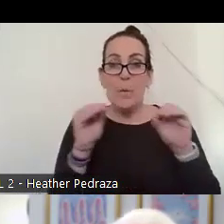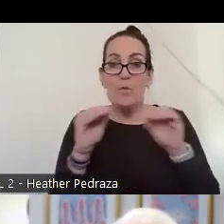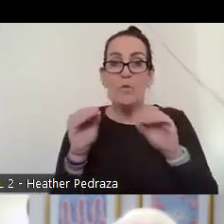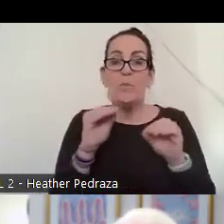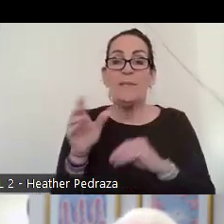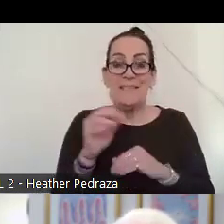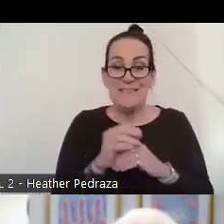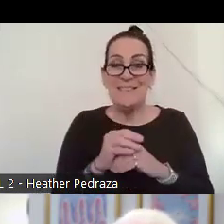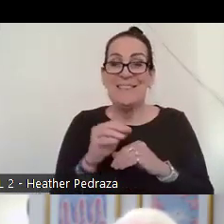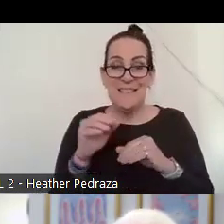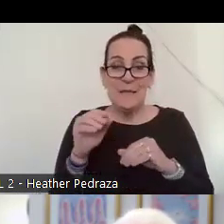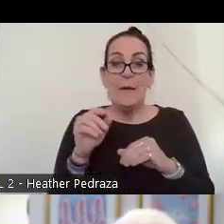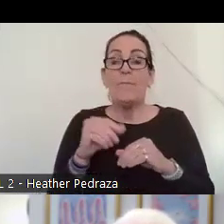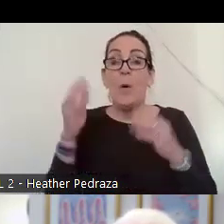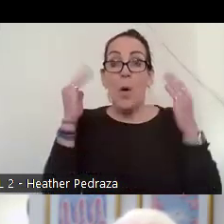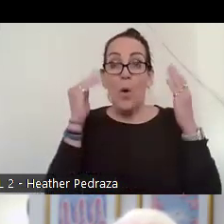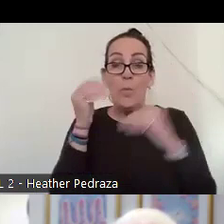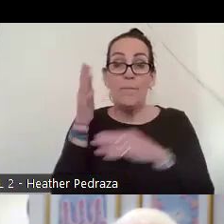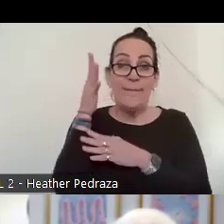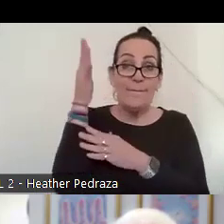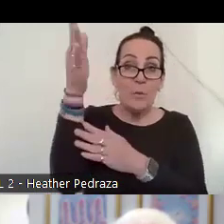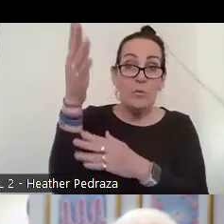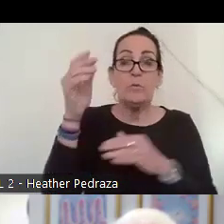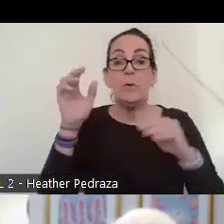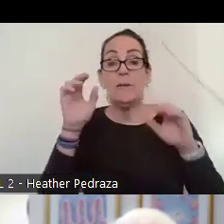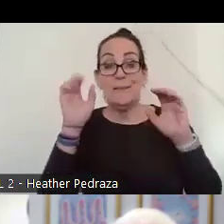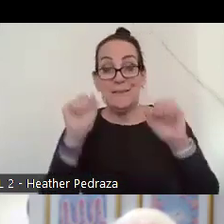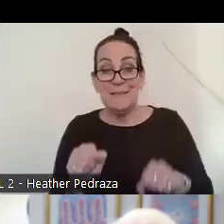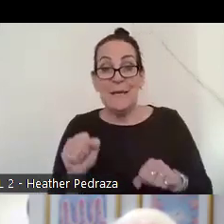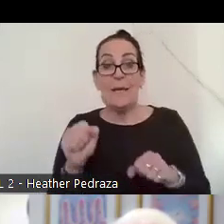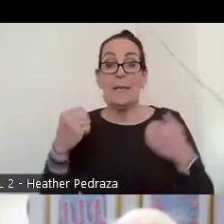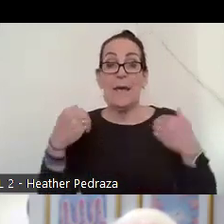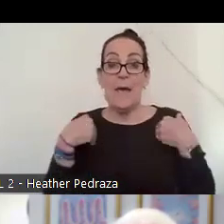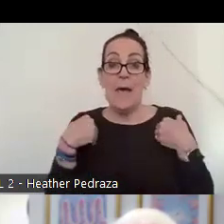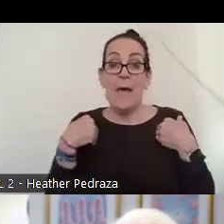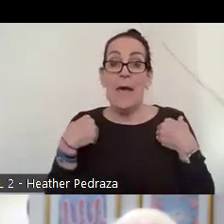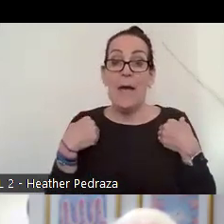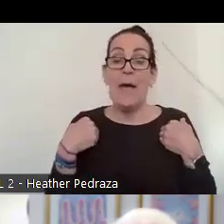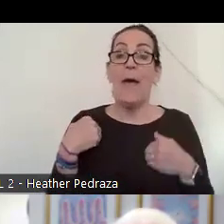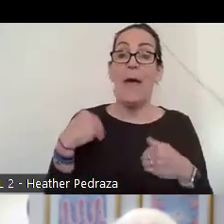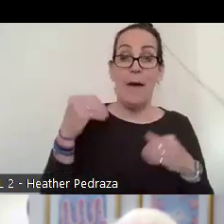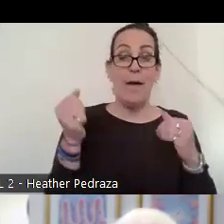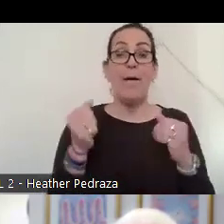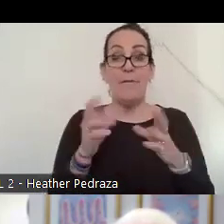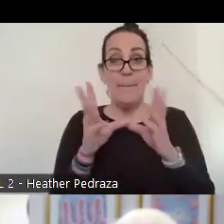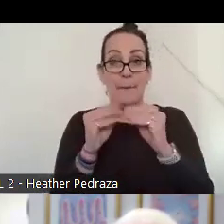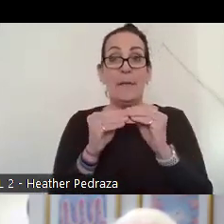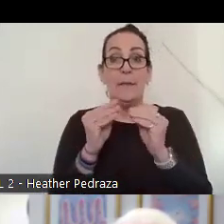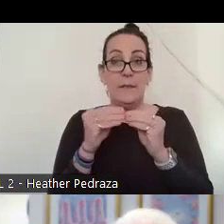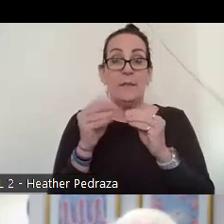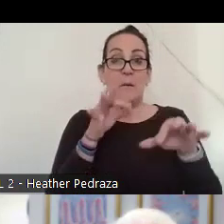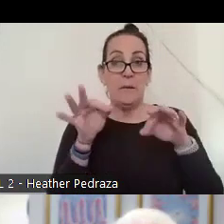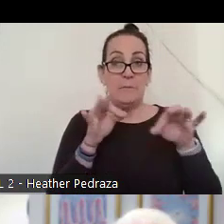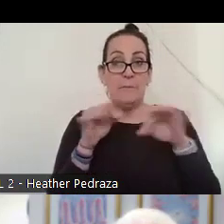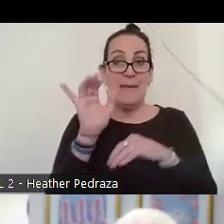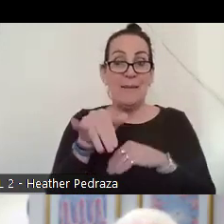And in the future, we can have a forum for that as well, because I know we have new